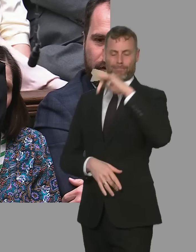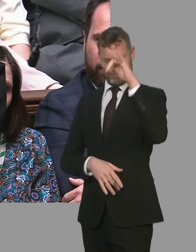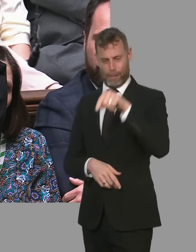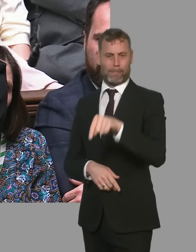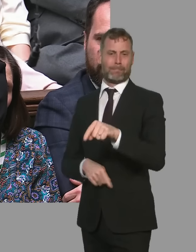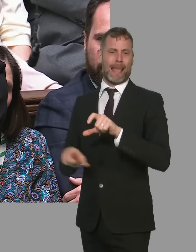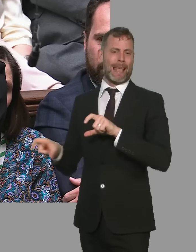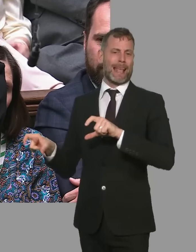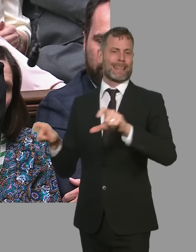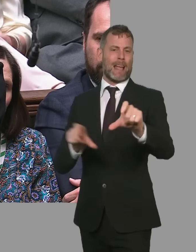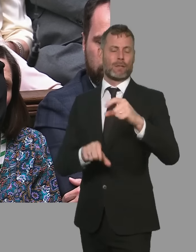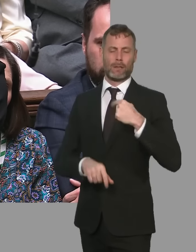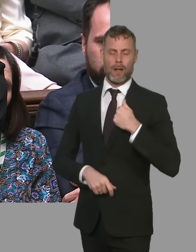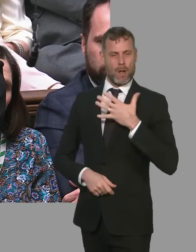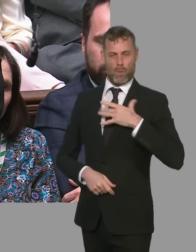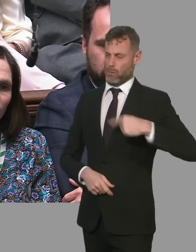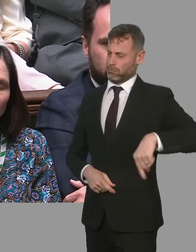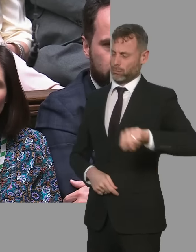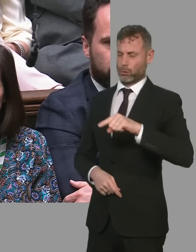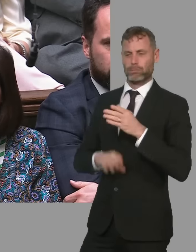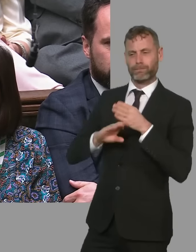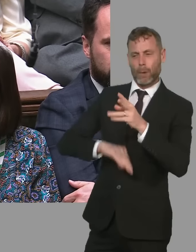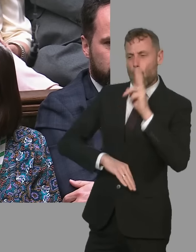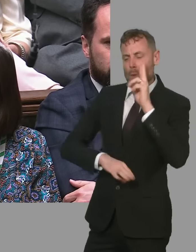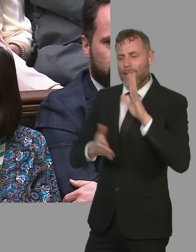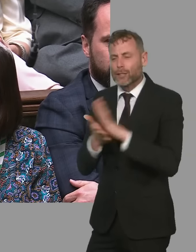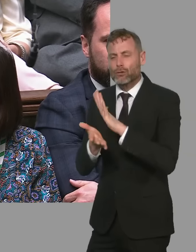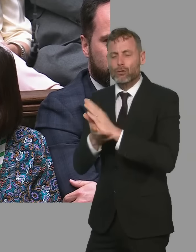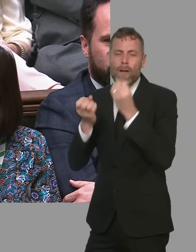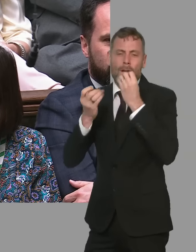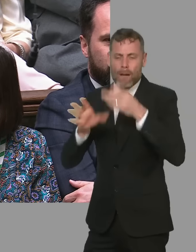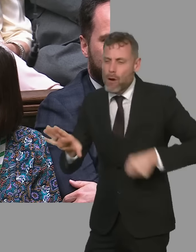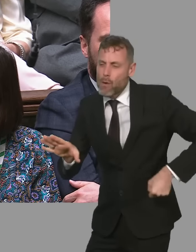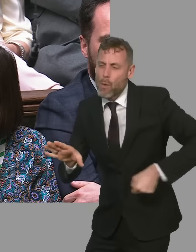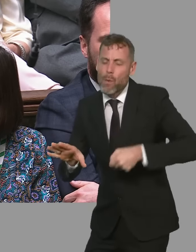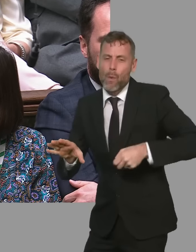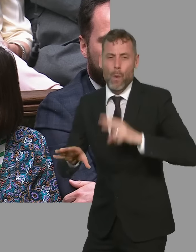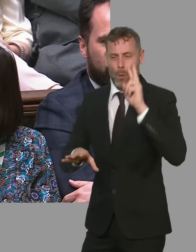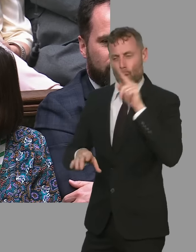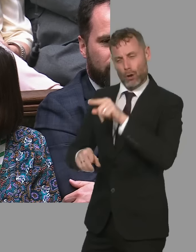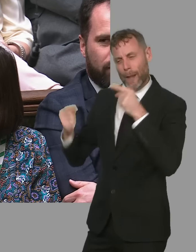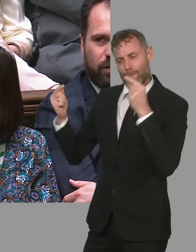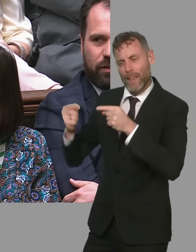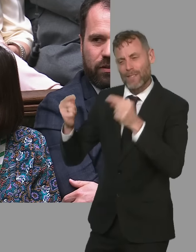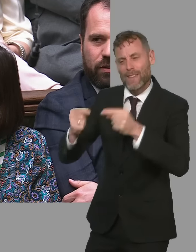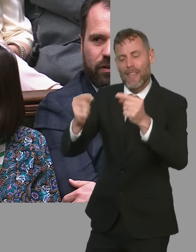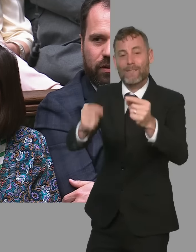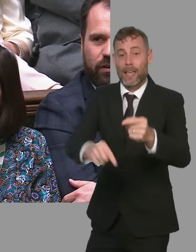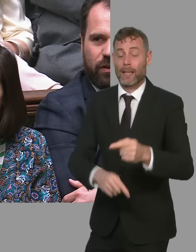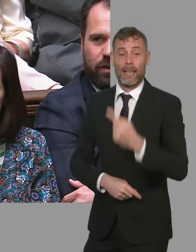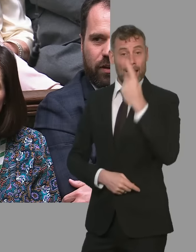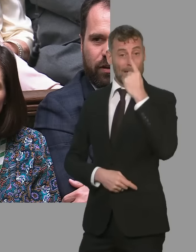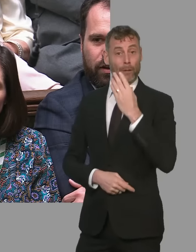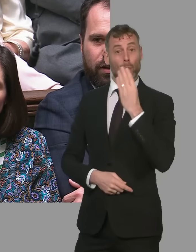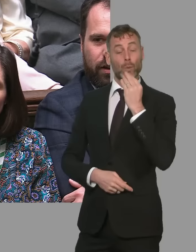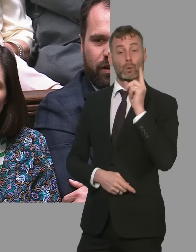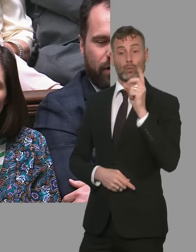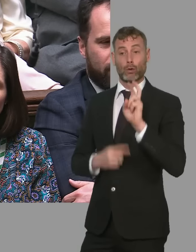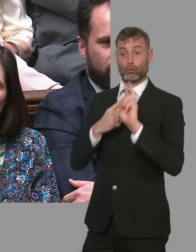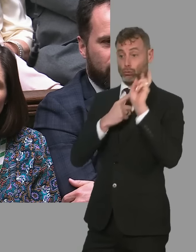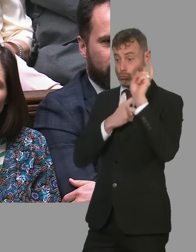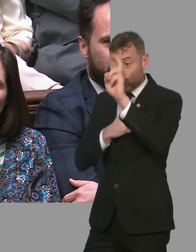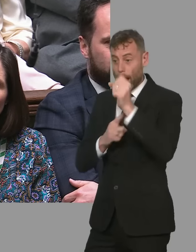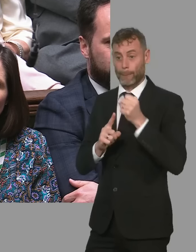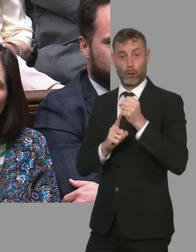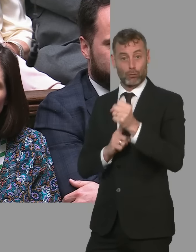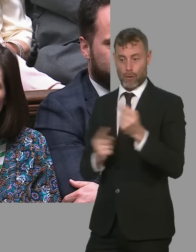this fantastic tournament day and night, travelling by tram train from Stocksbridge to Sheffield via Outerbridge, Warncliffe Side and